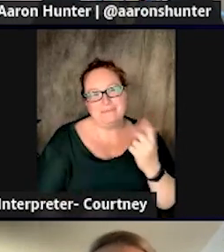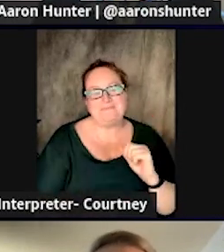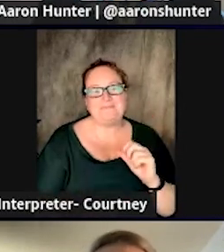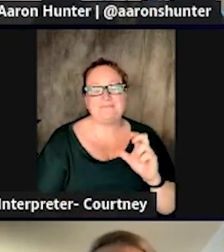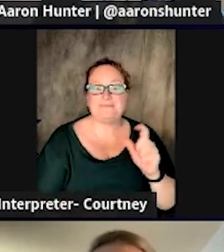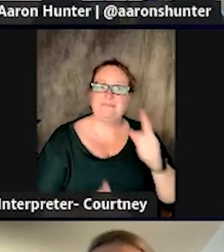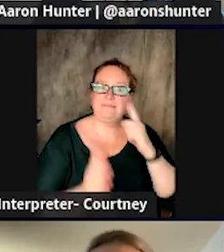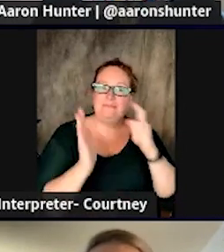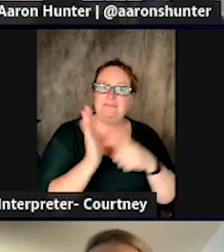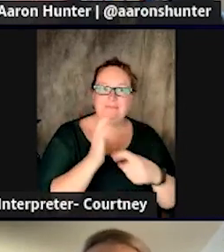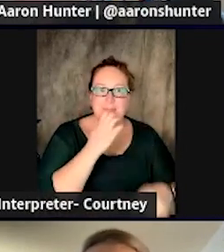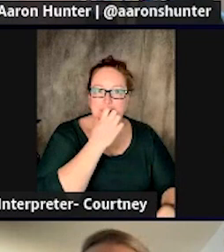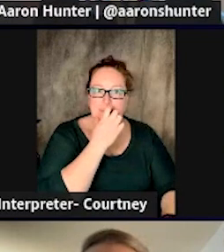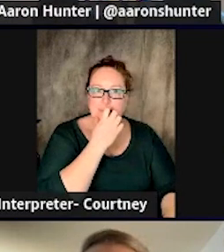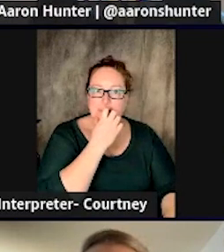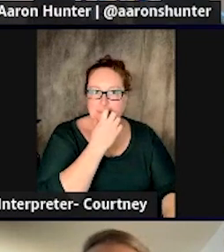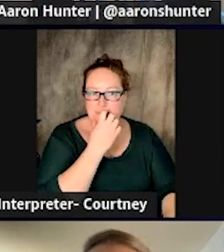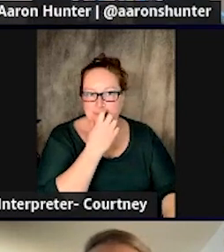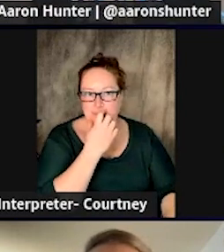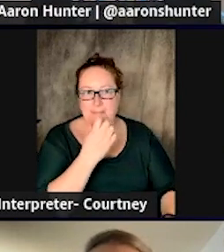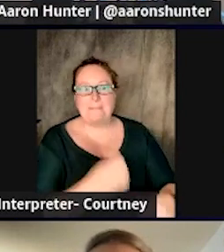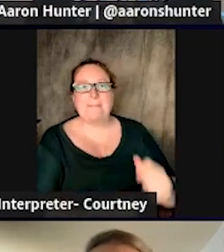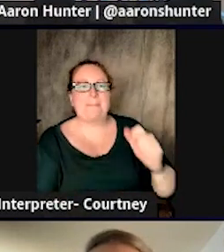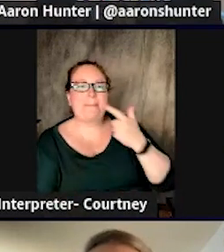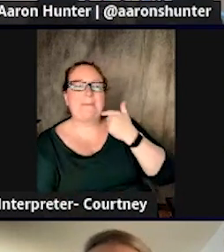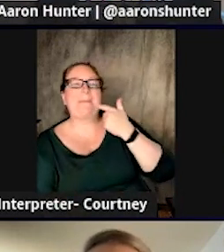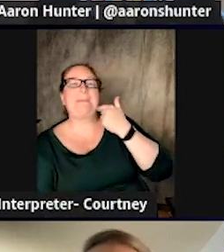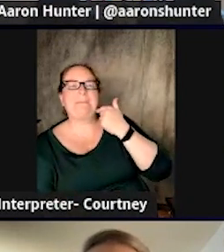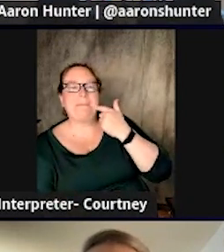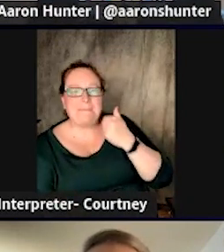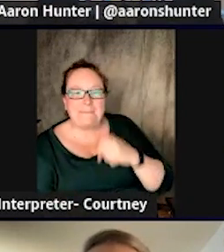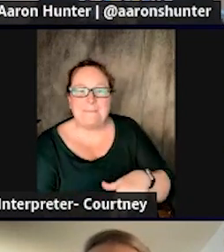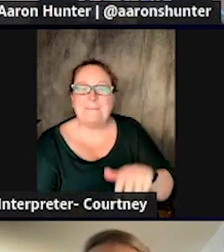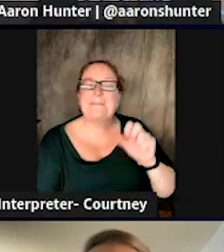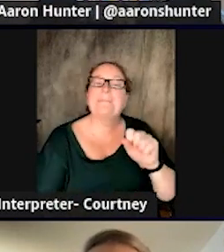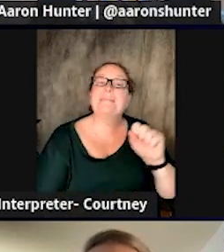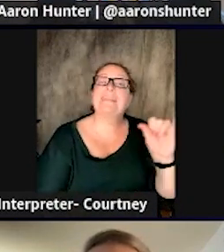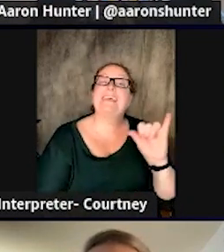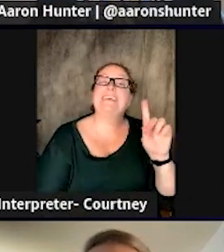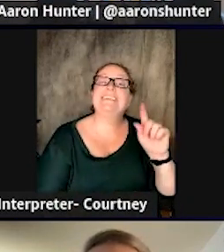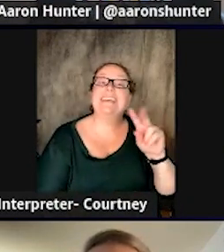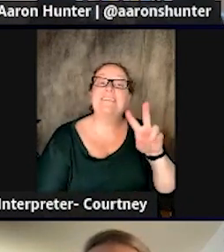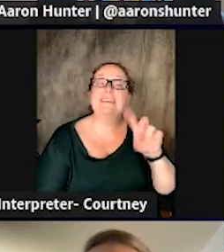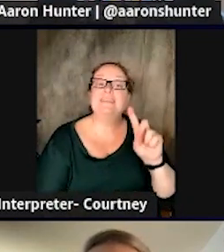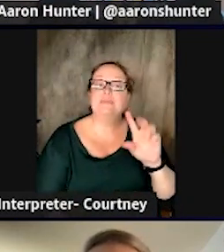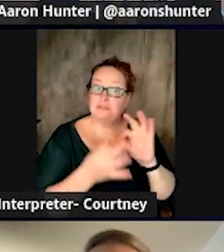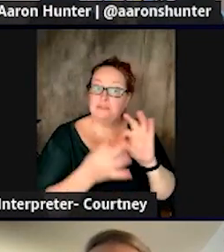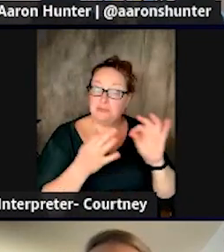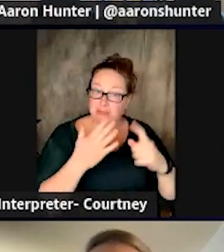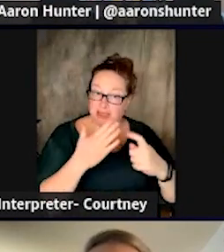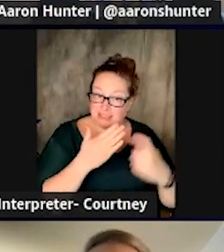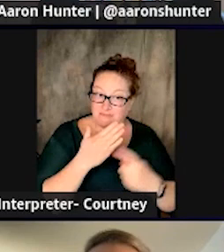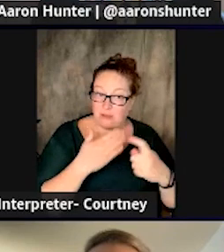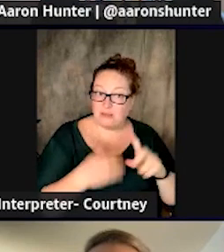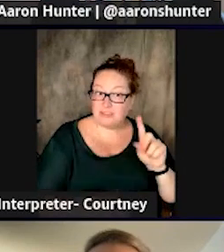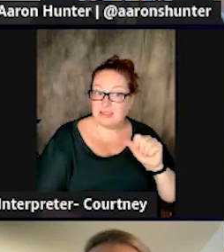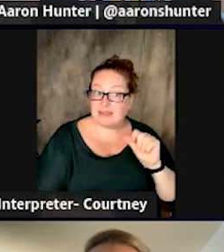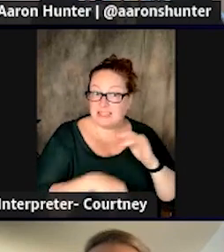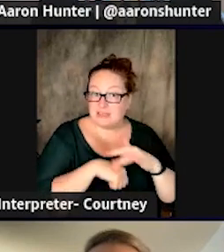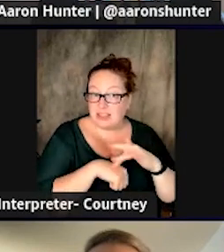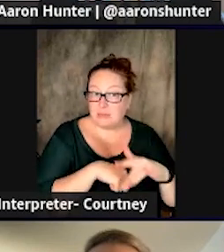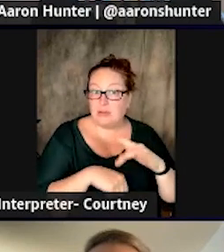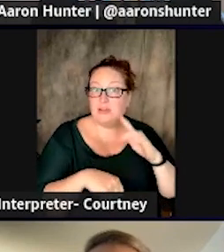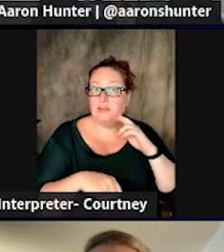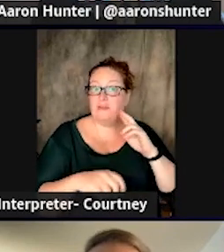all my logs, all the logs. like David was mentioning, right, that by default data is available to customers in masked